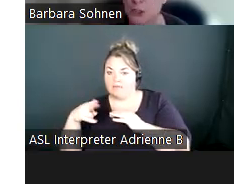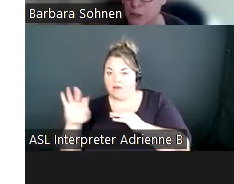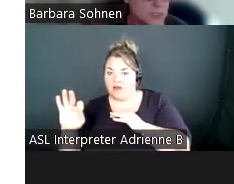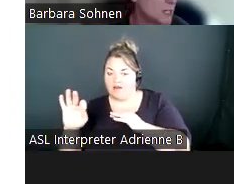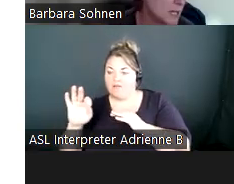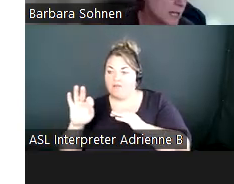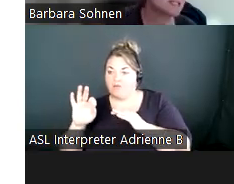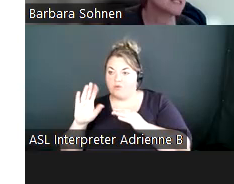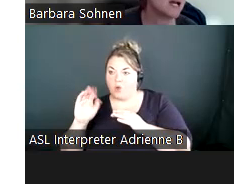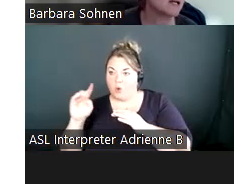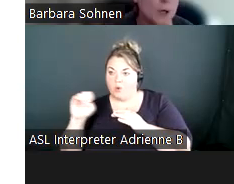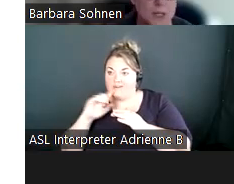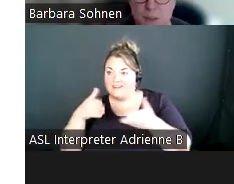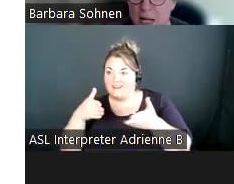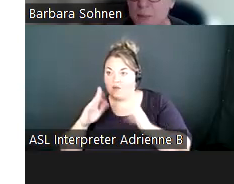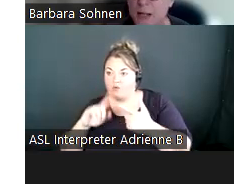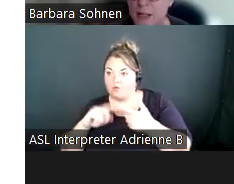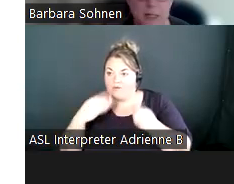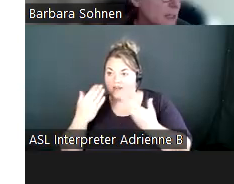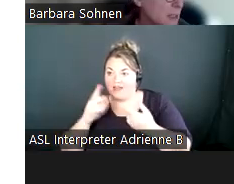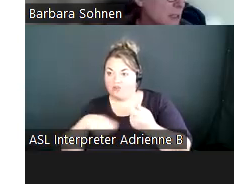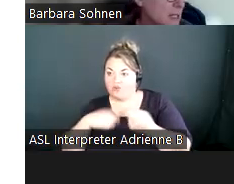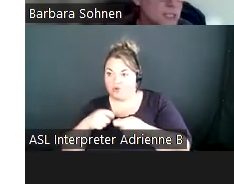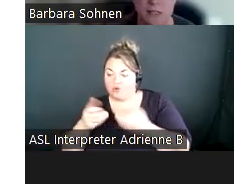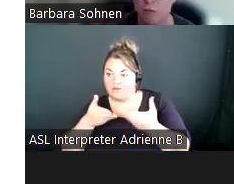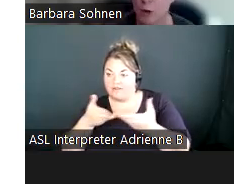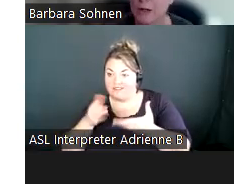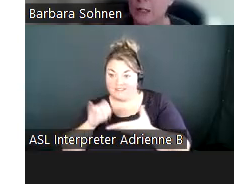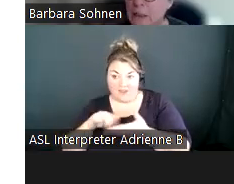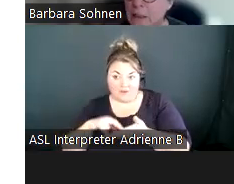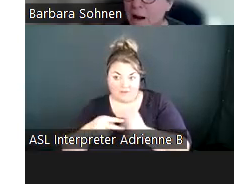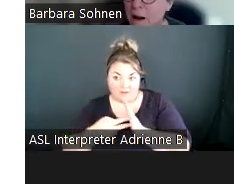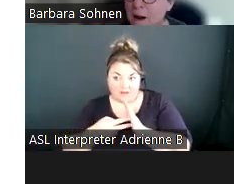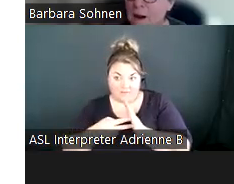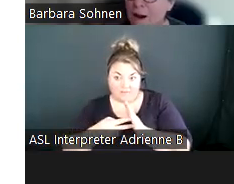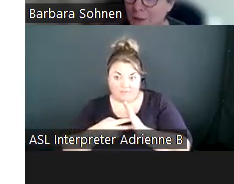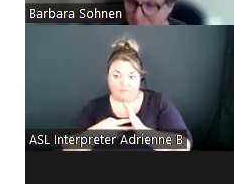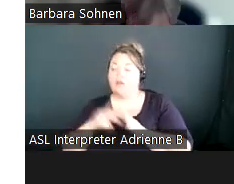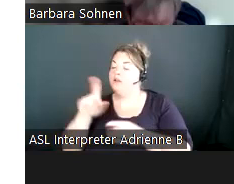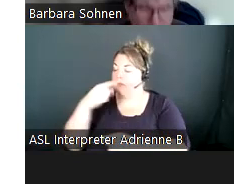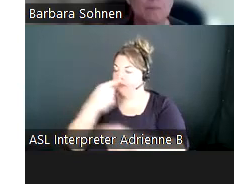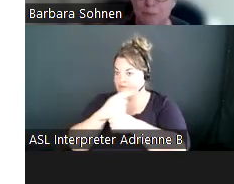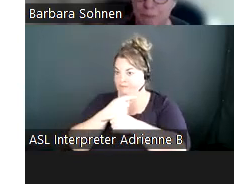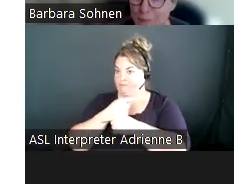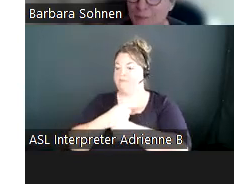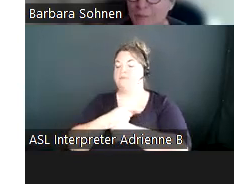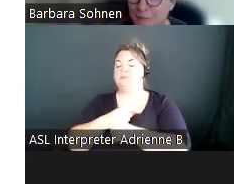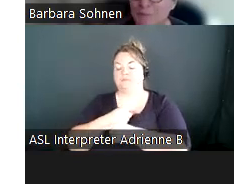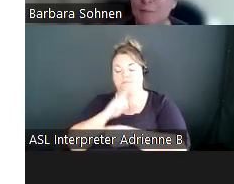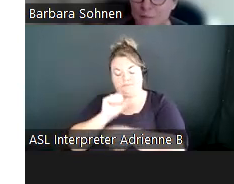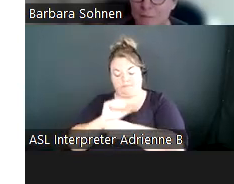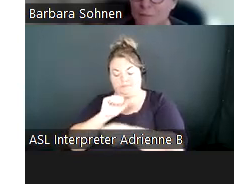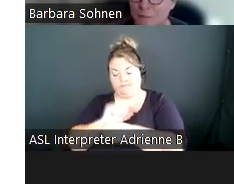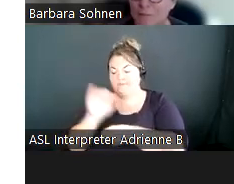certain services? Is that what is meant by in D4? That is correct. That is absolutely